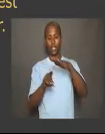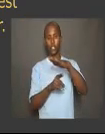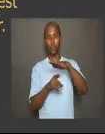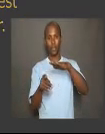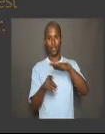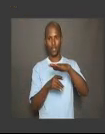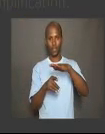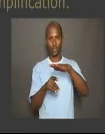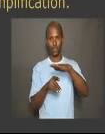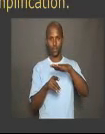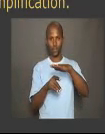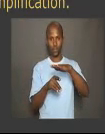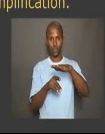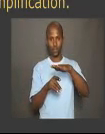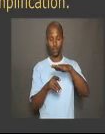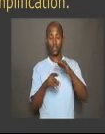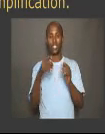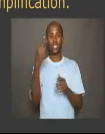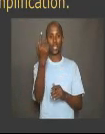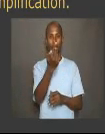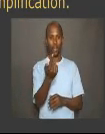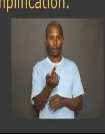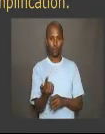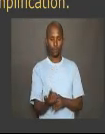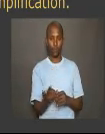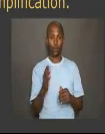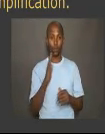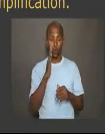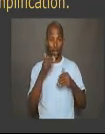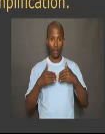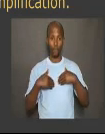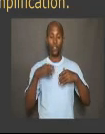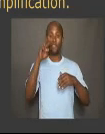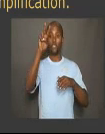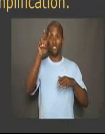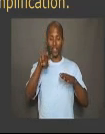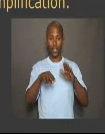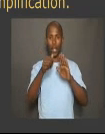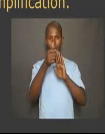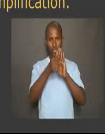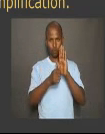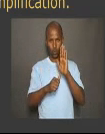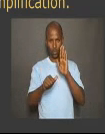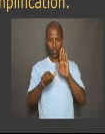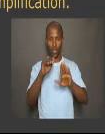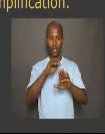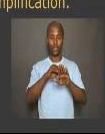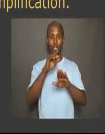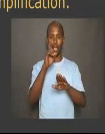denominator. The graph will have a vertical asymptote at